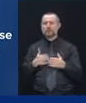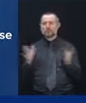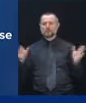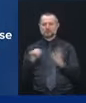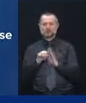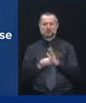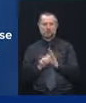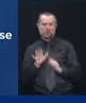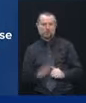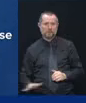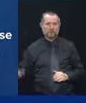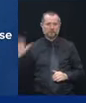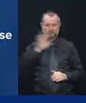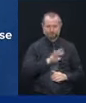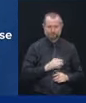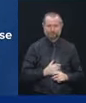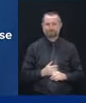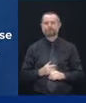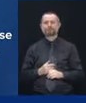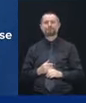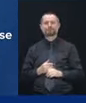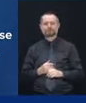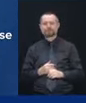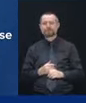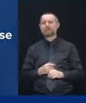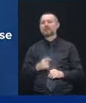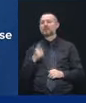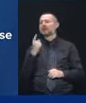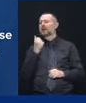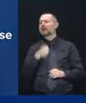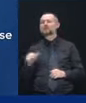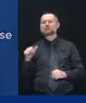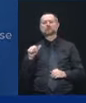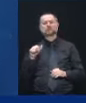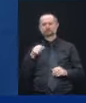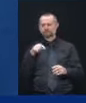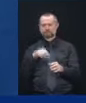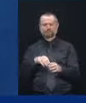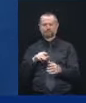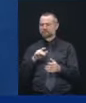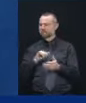regulations defining comorbidity for any site in the state.